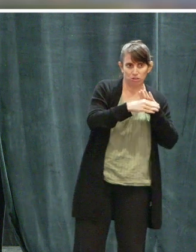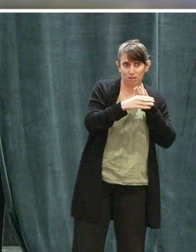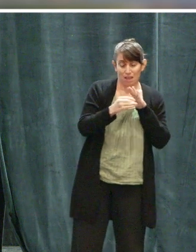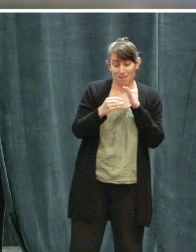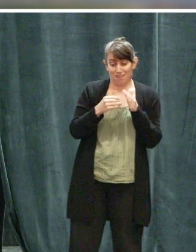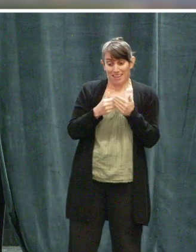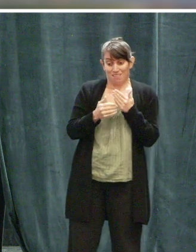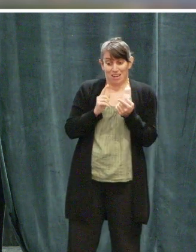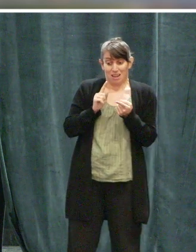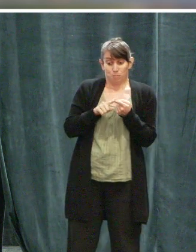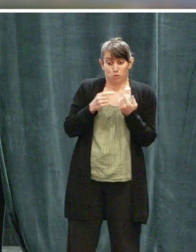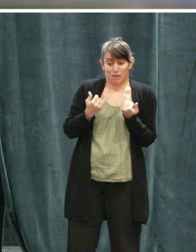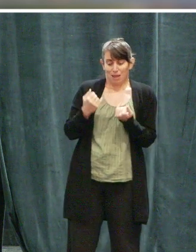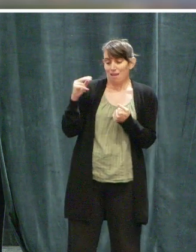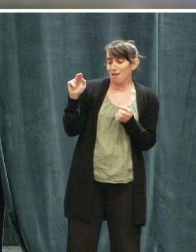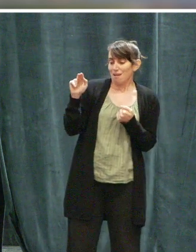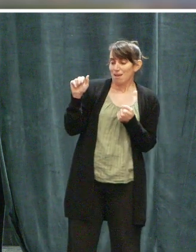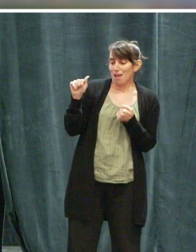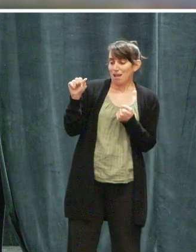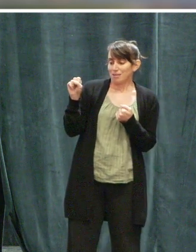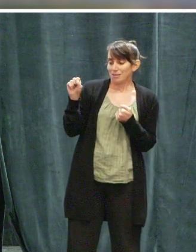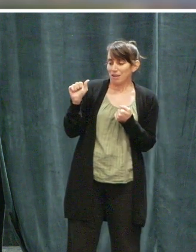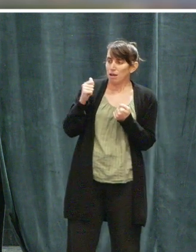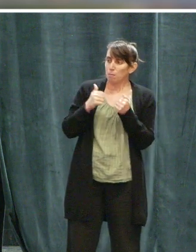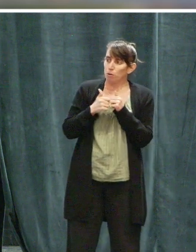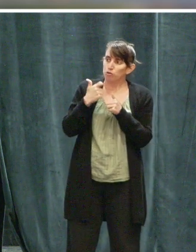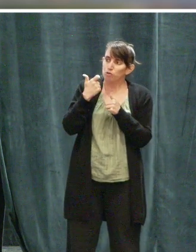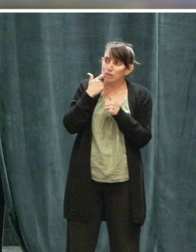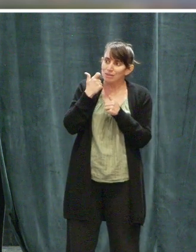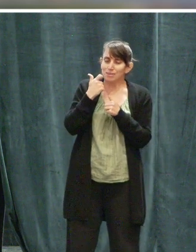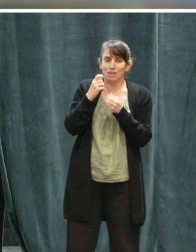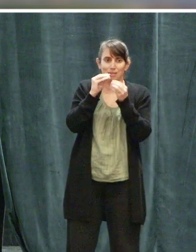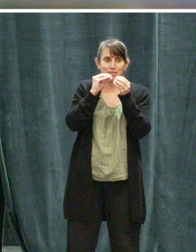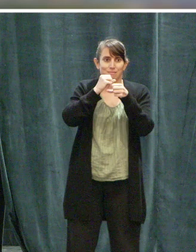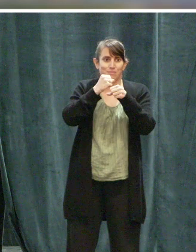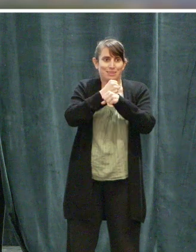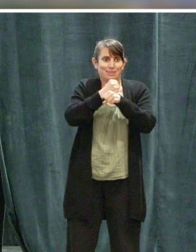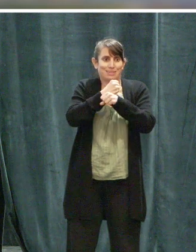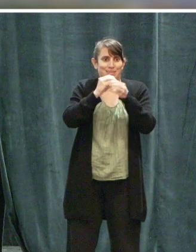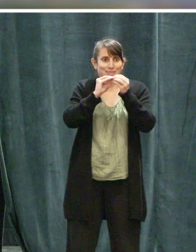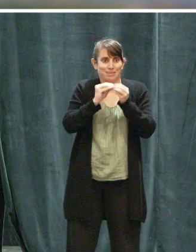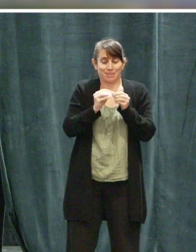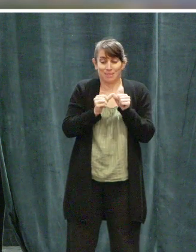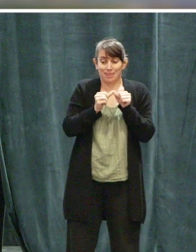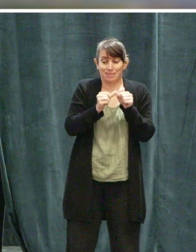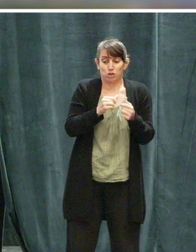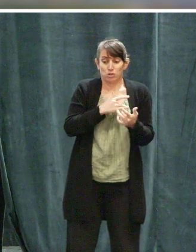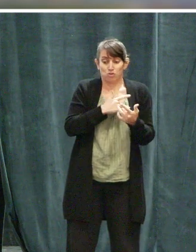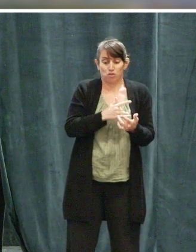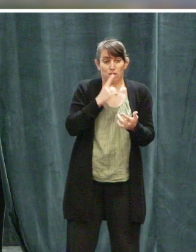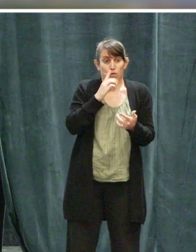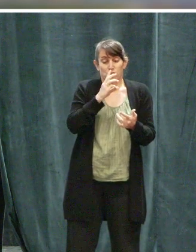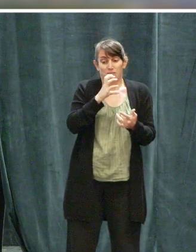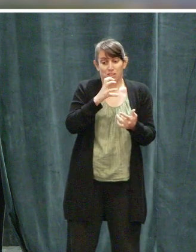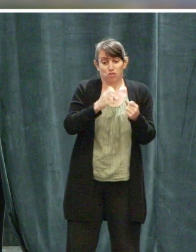may not know this, the NASA latest data shows the continuous trend that we've had for 600 years in sea